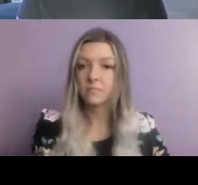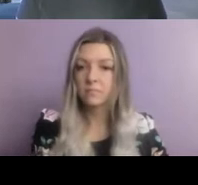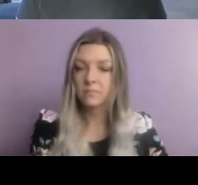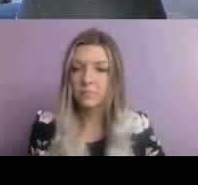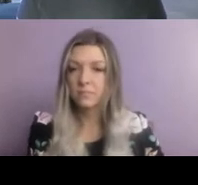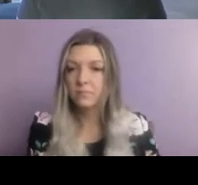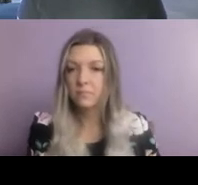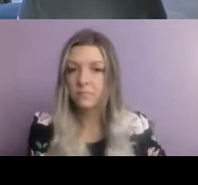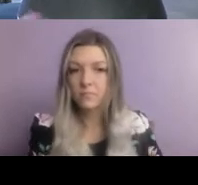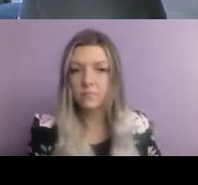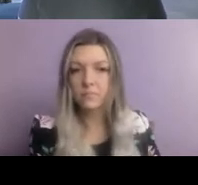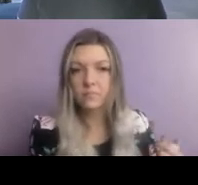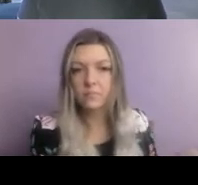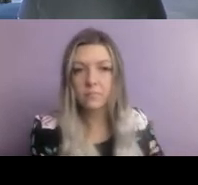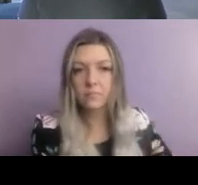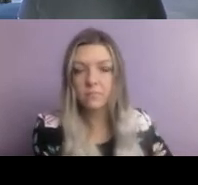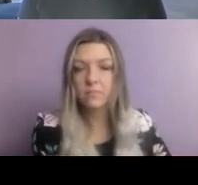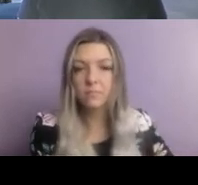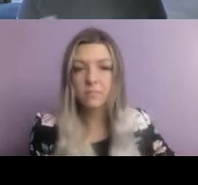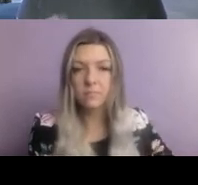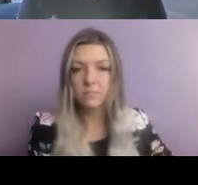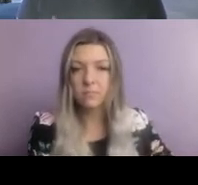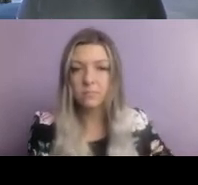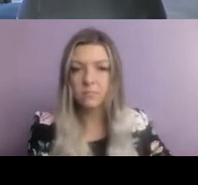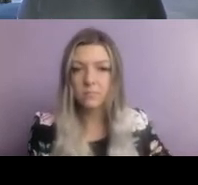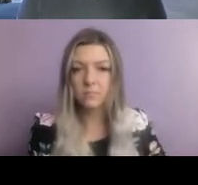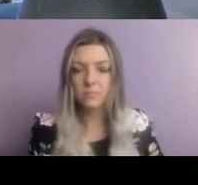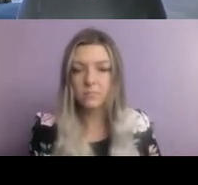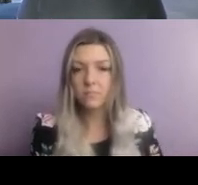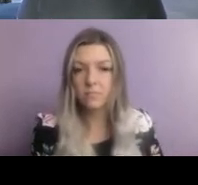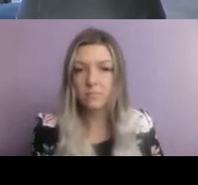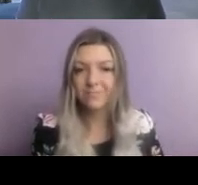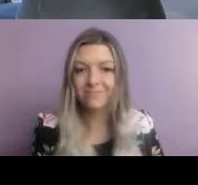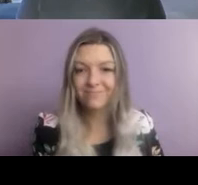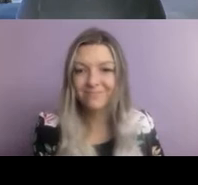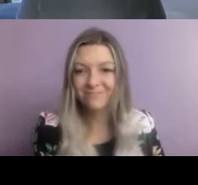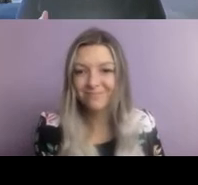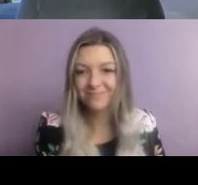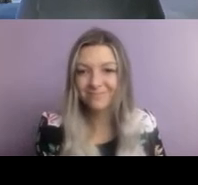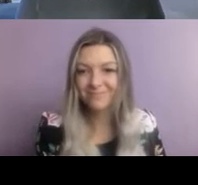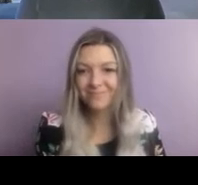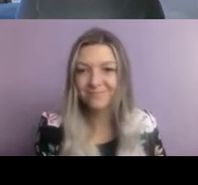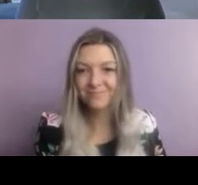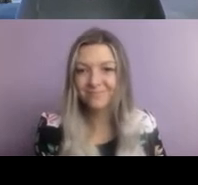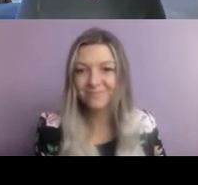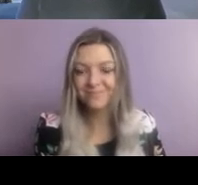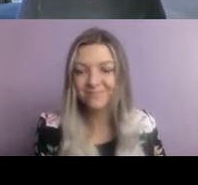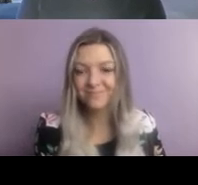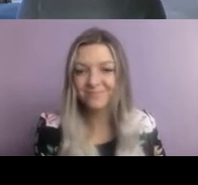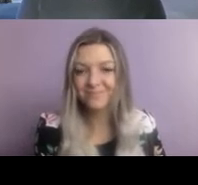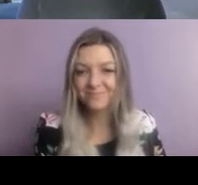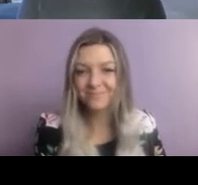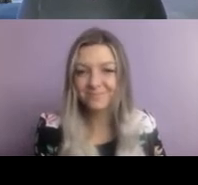High BMI, overweight, obese, which almost all, I shouldn't say almost all, but a very high percent of